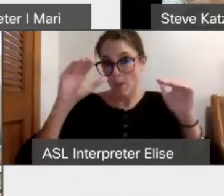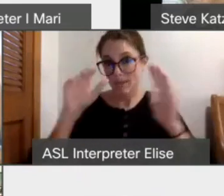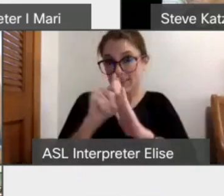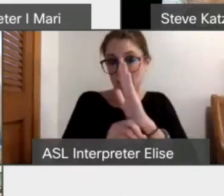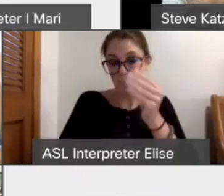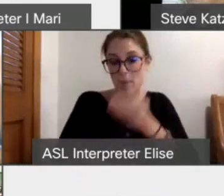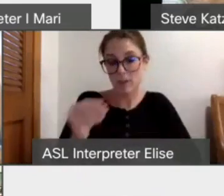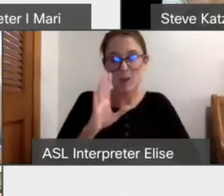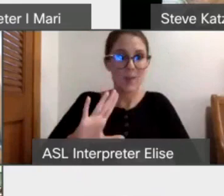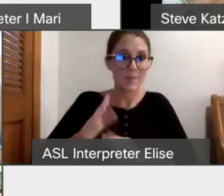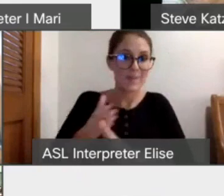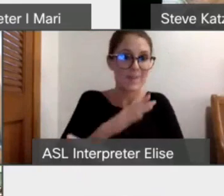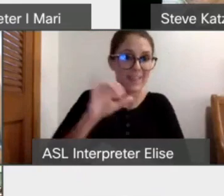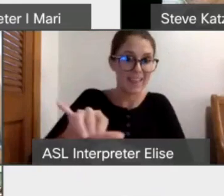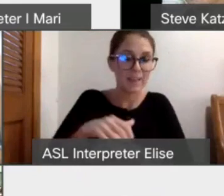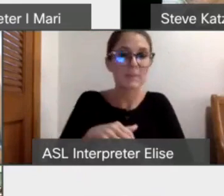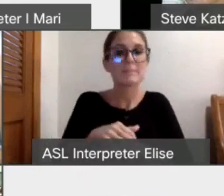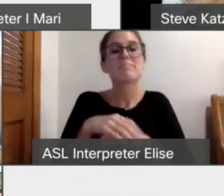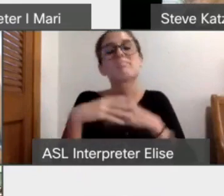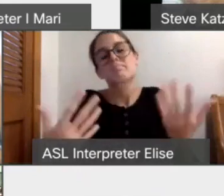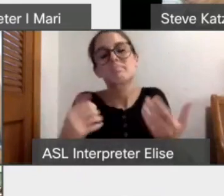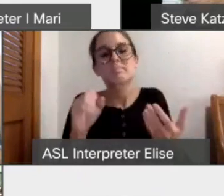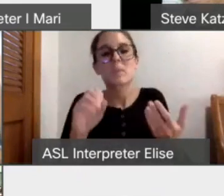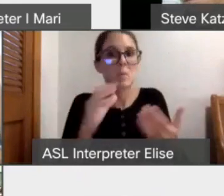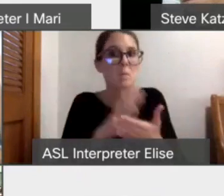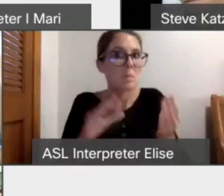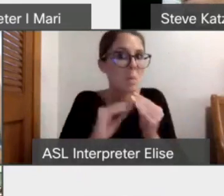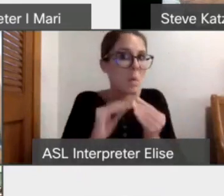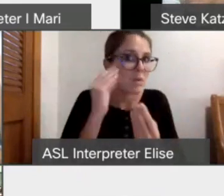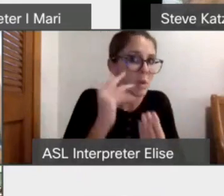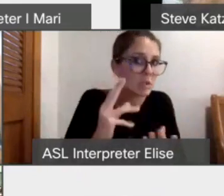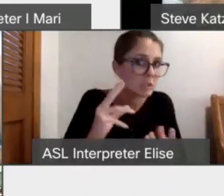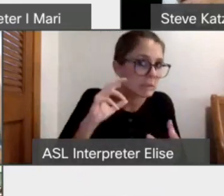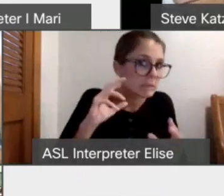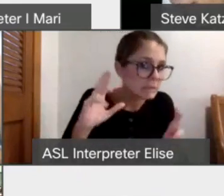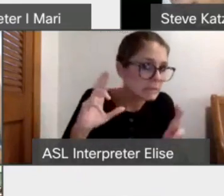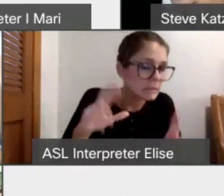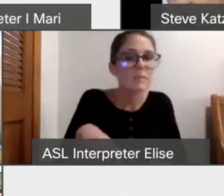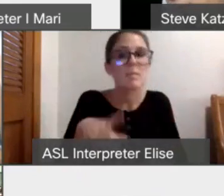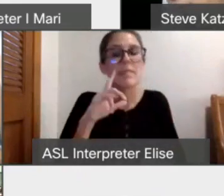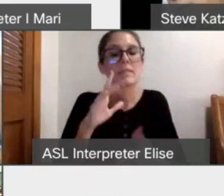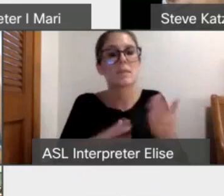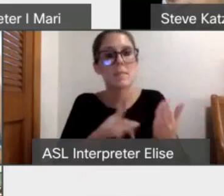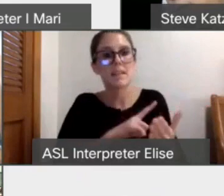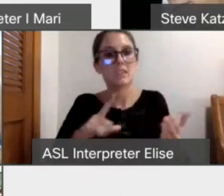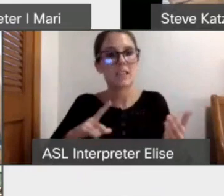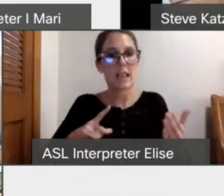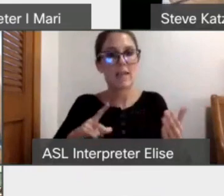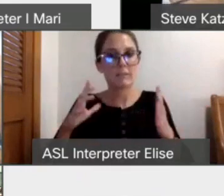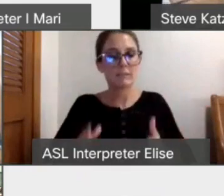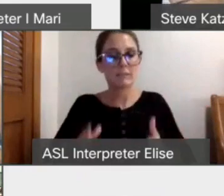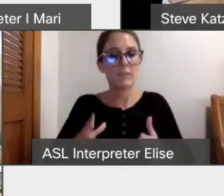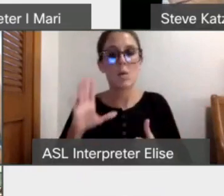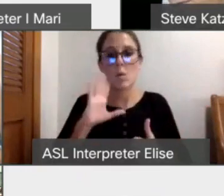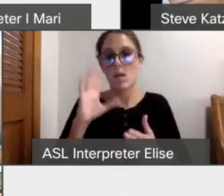time, done by then, and so we'll have some more information. And I think that there's some legislative stuff I'm going to have to alert the board to